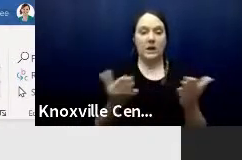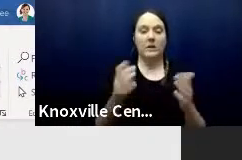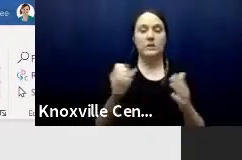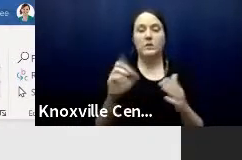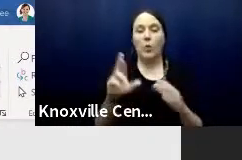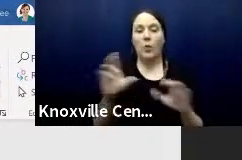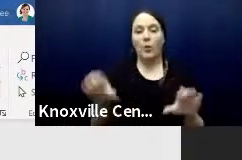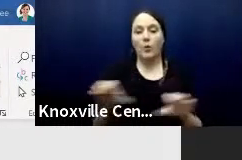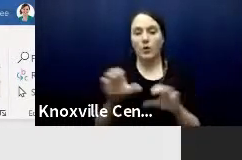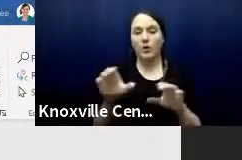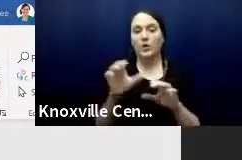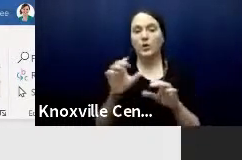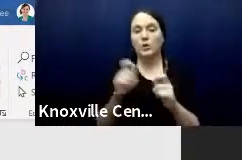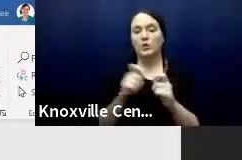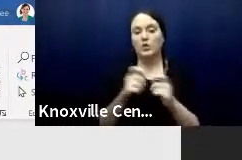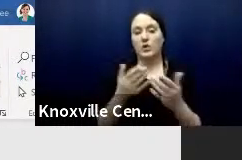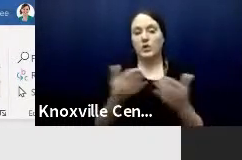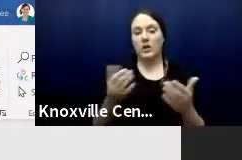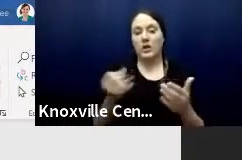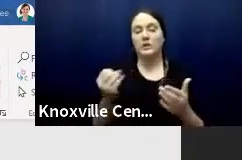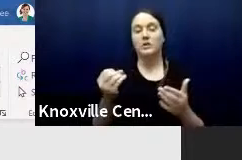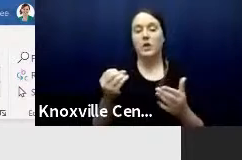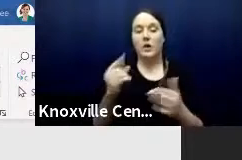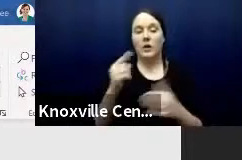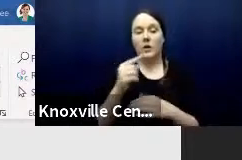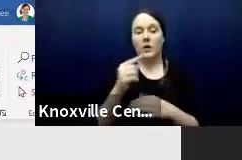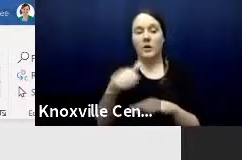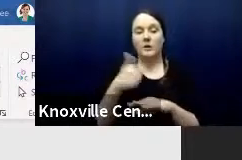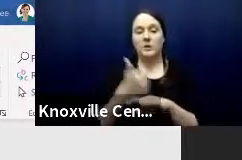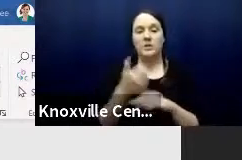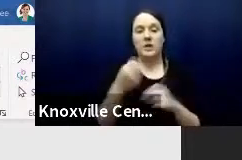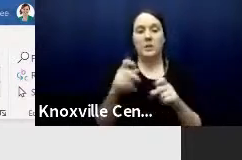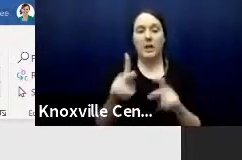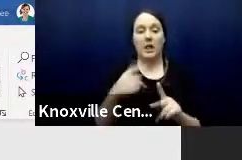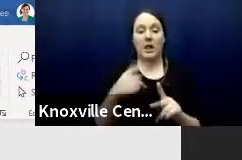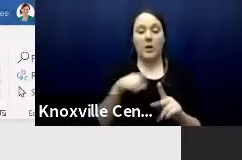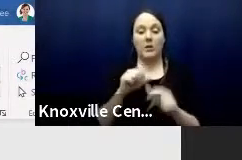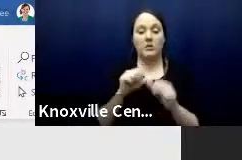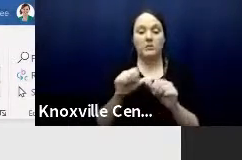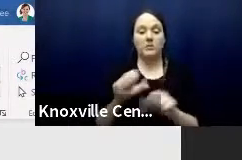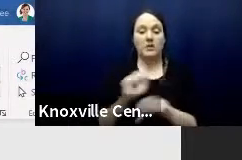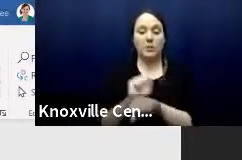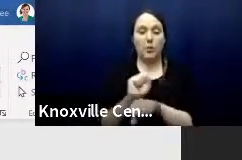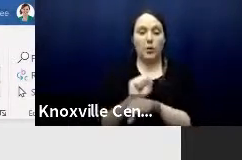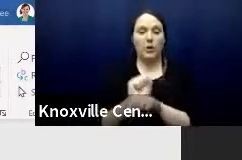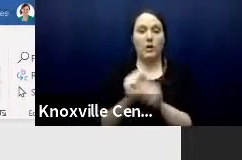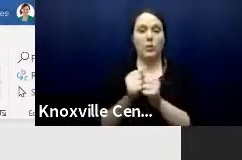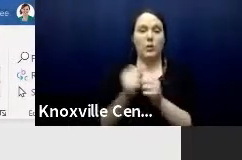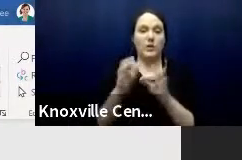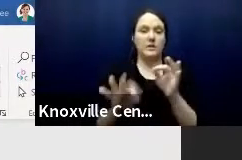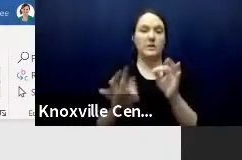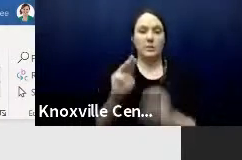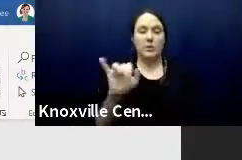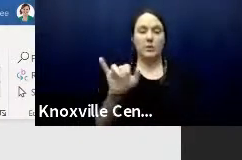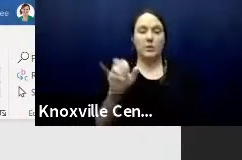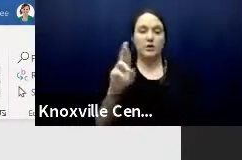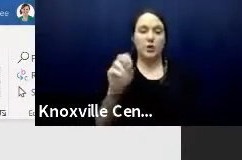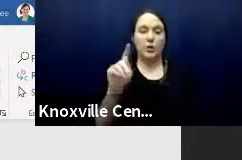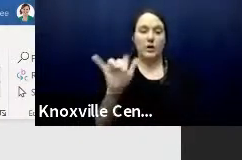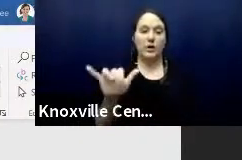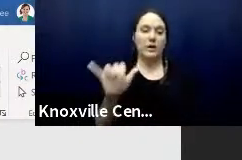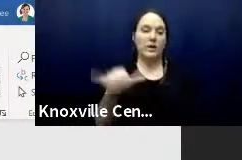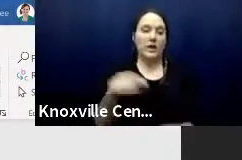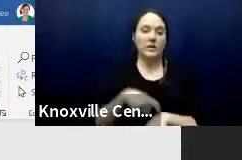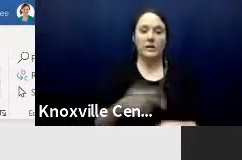certain things. So this was set up as a way to allow us to keep working with just simple majority at that time. That's